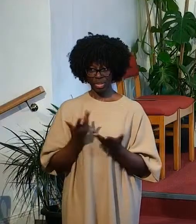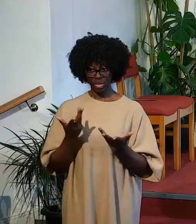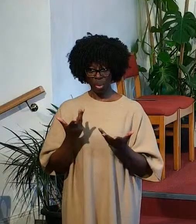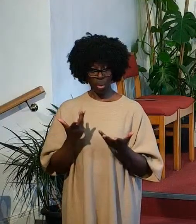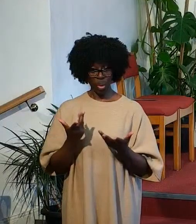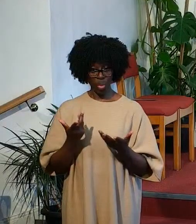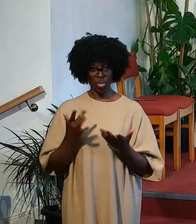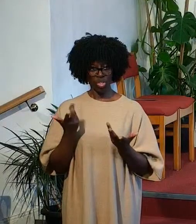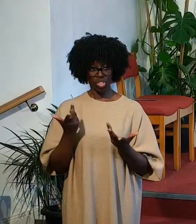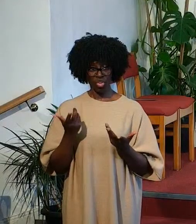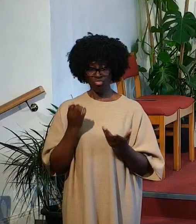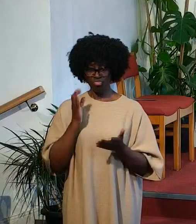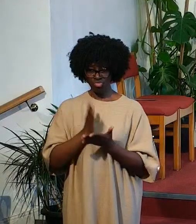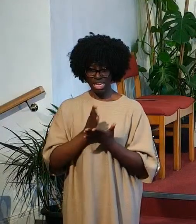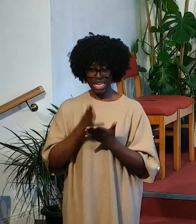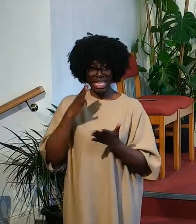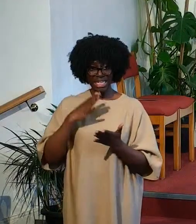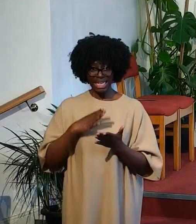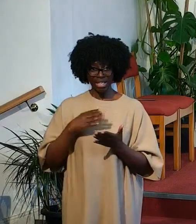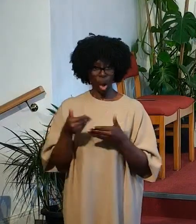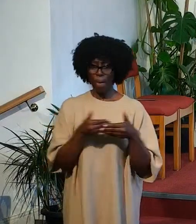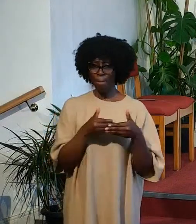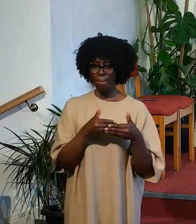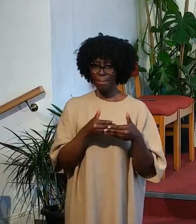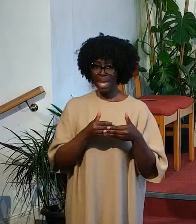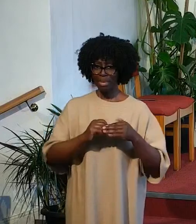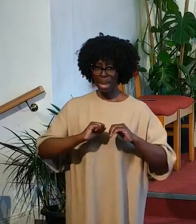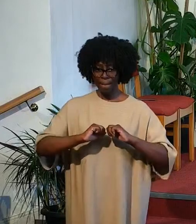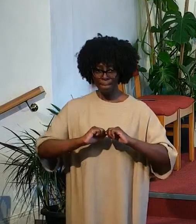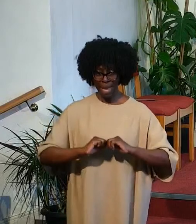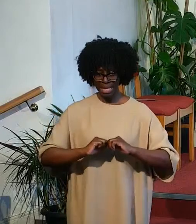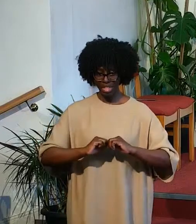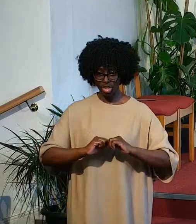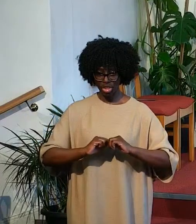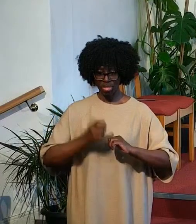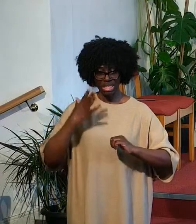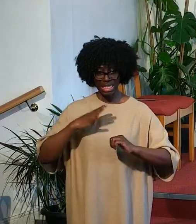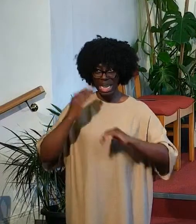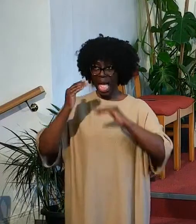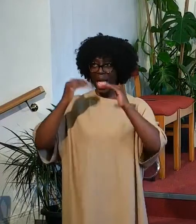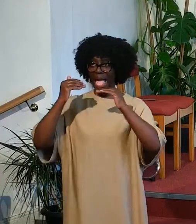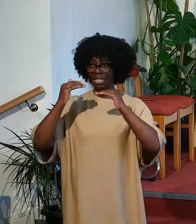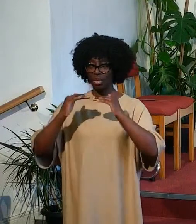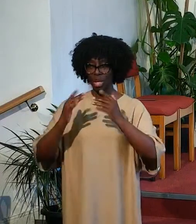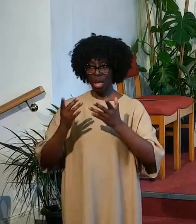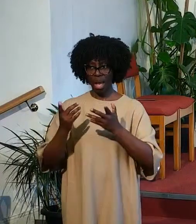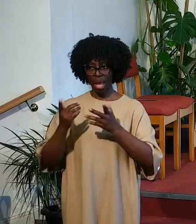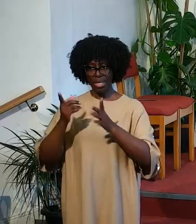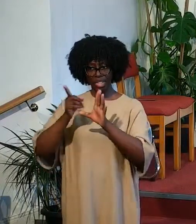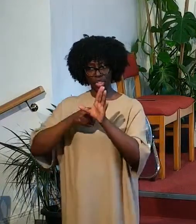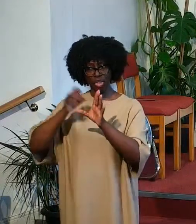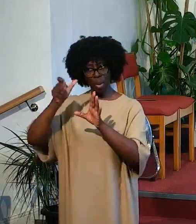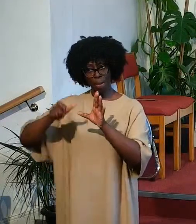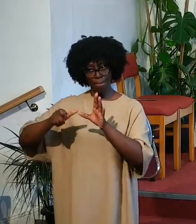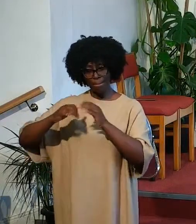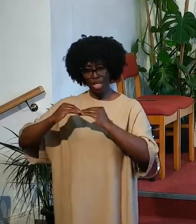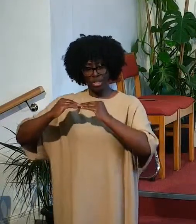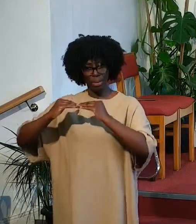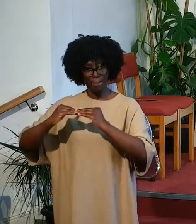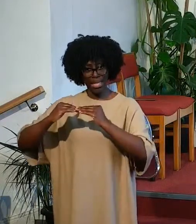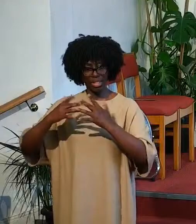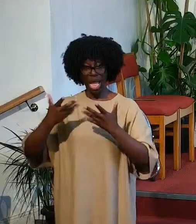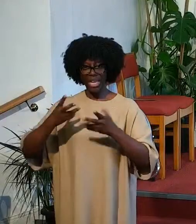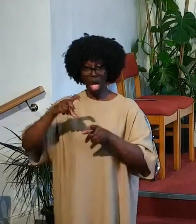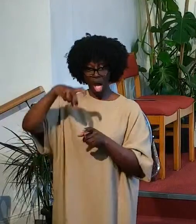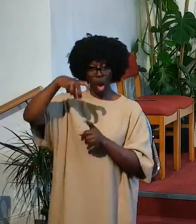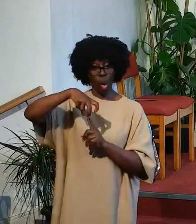not a baby bench, a big bench that will accommodate a baby and an adult, and a hoist which can lift her up. And if we